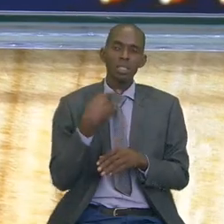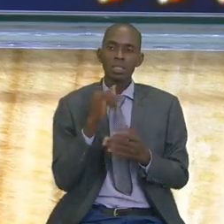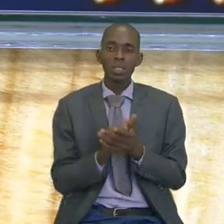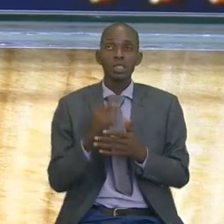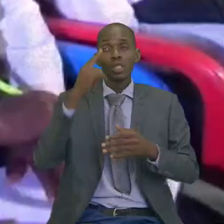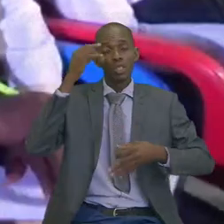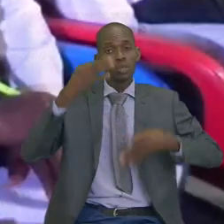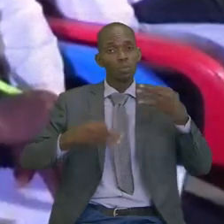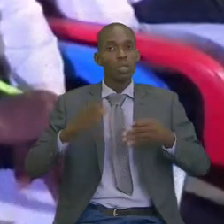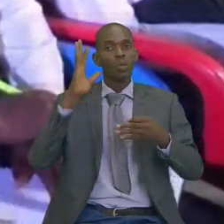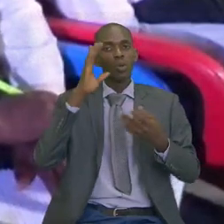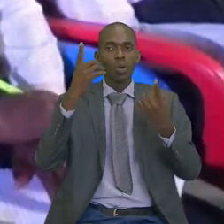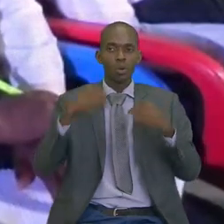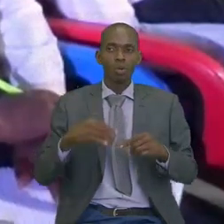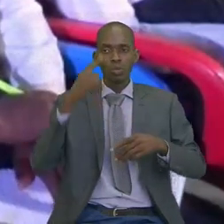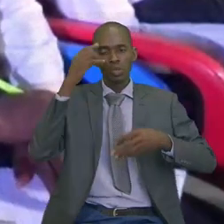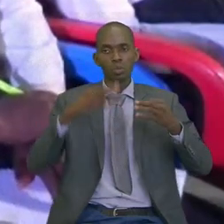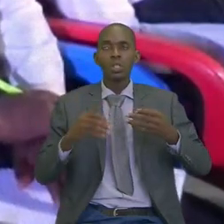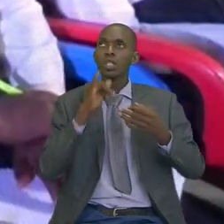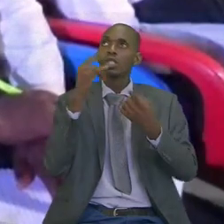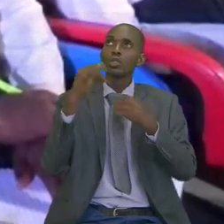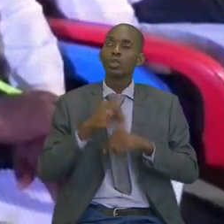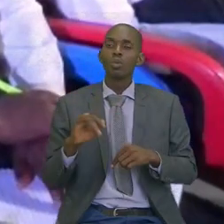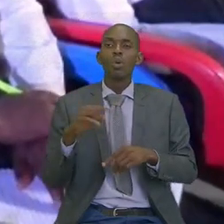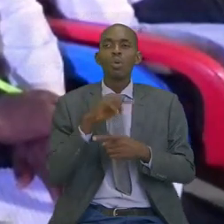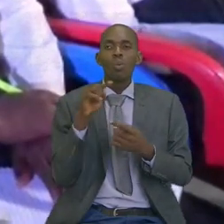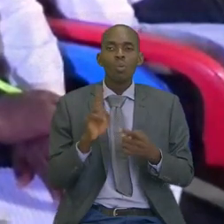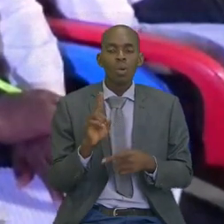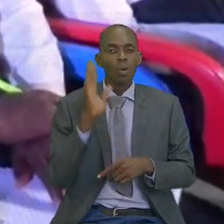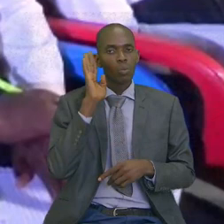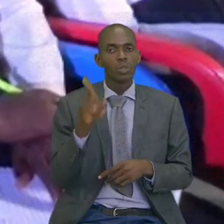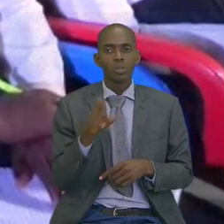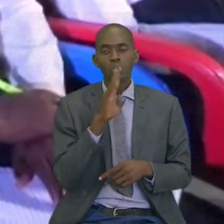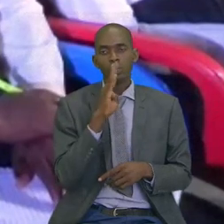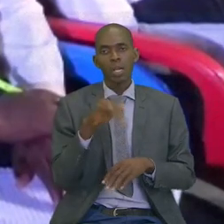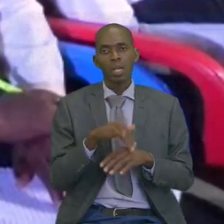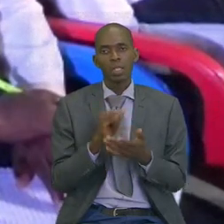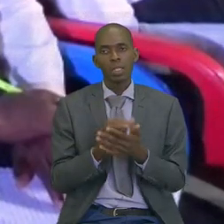coming. And where will you be, and where will you spend eternity? It says,